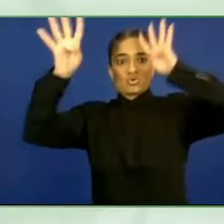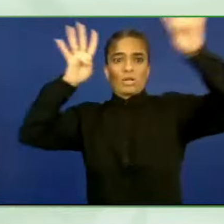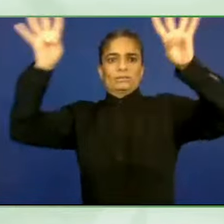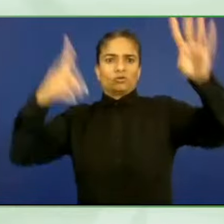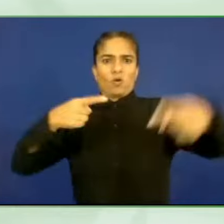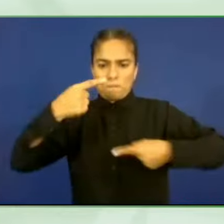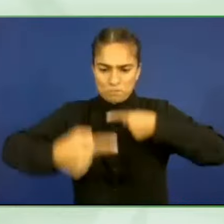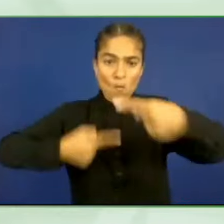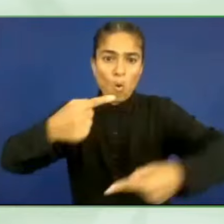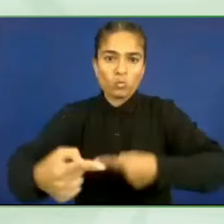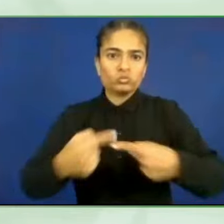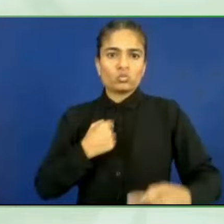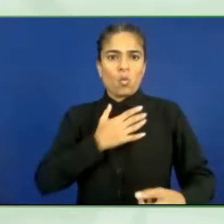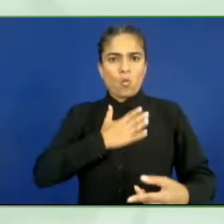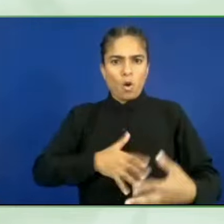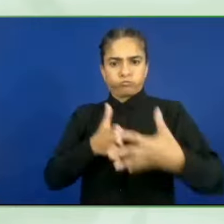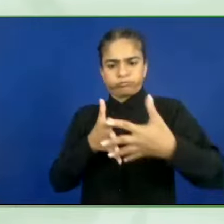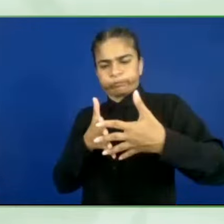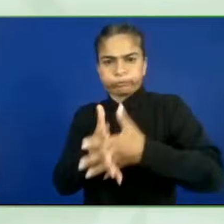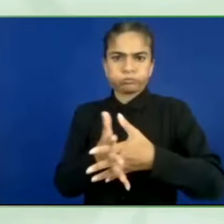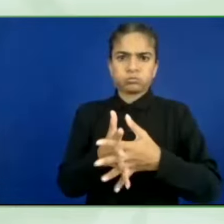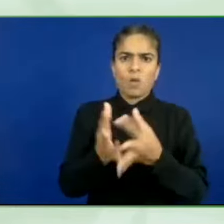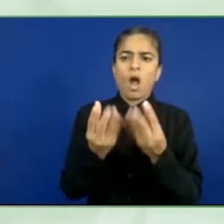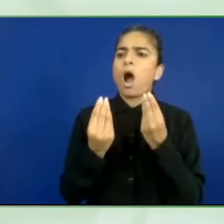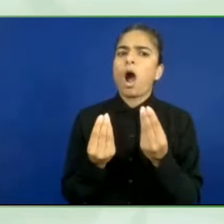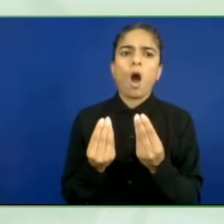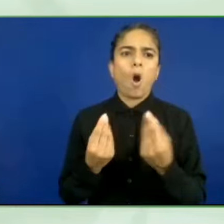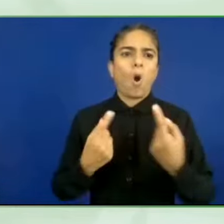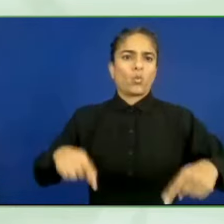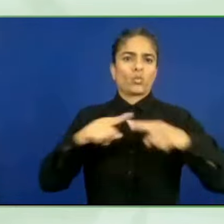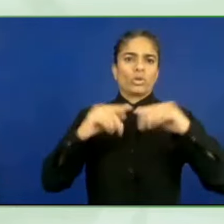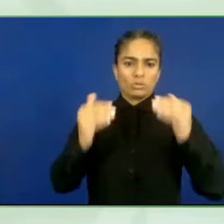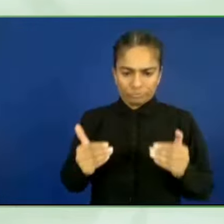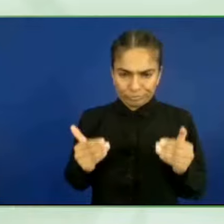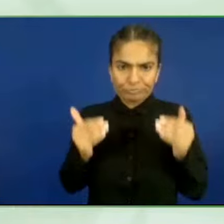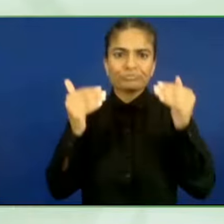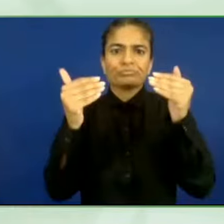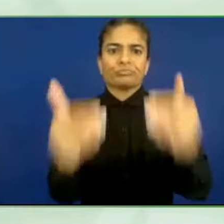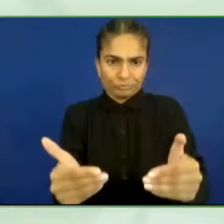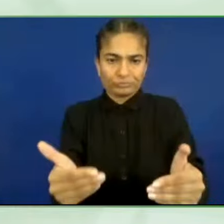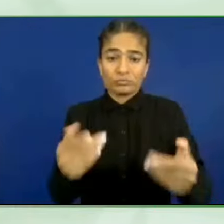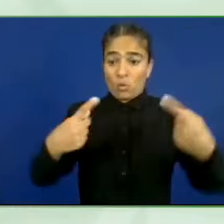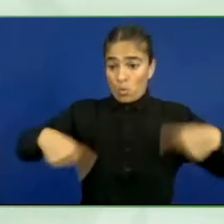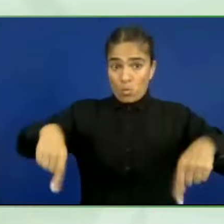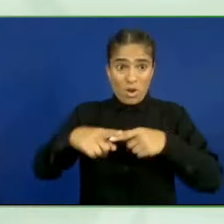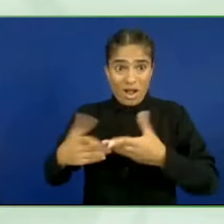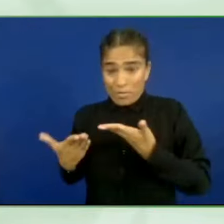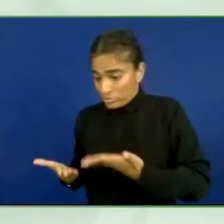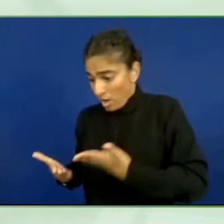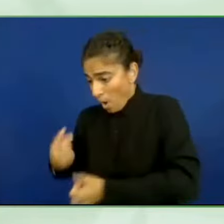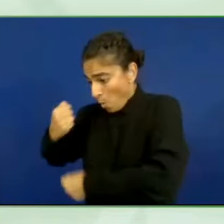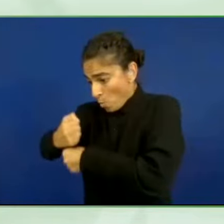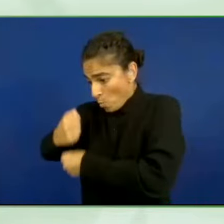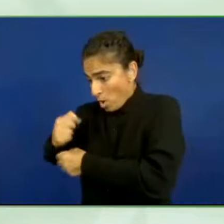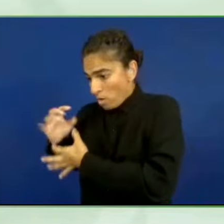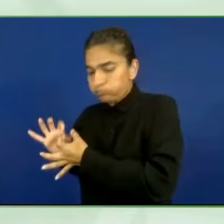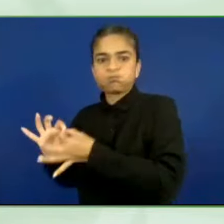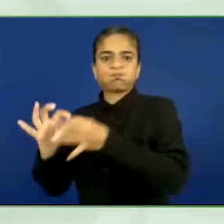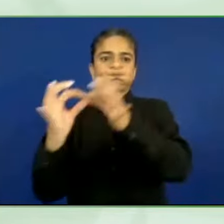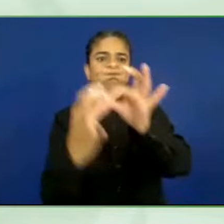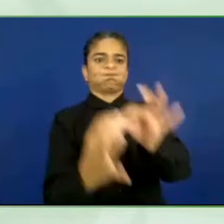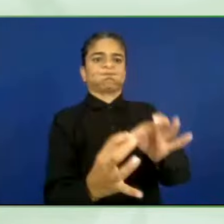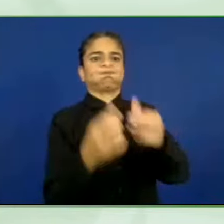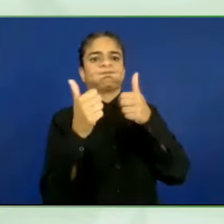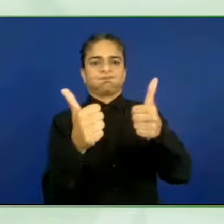kind of working in. And as part of that, we will be generating both a kind of written